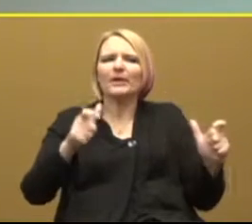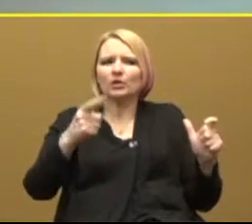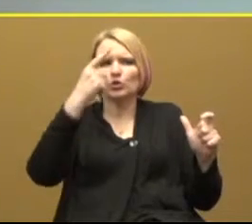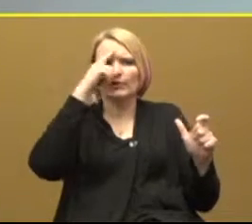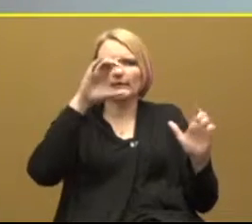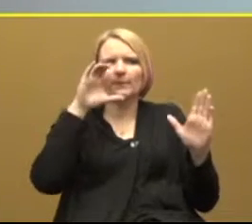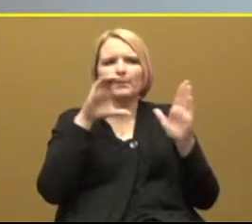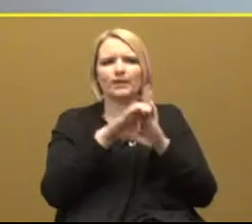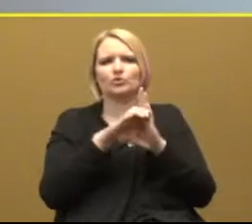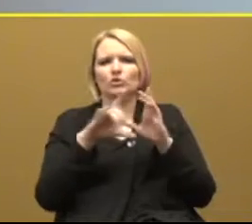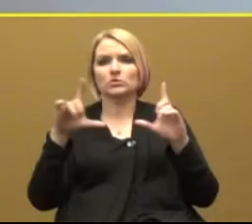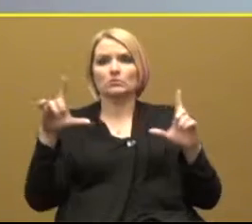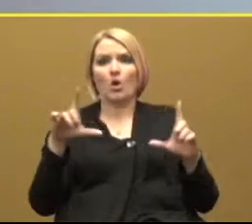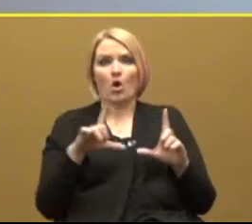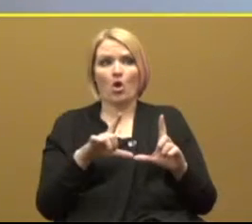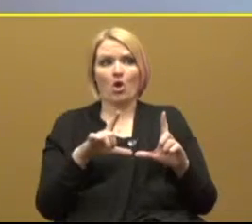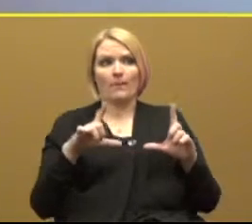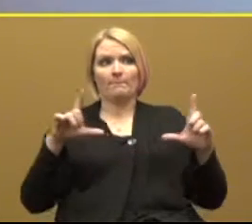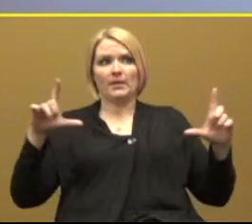this room?